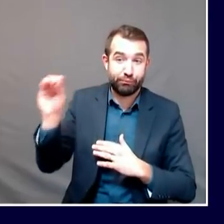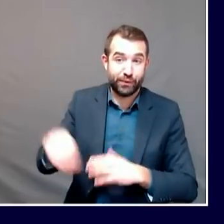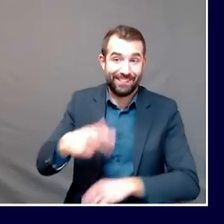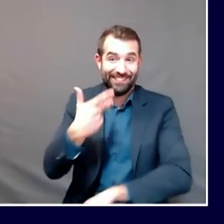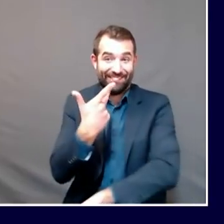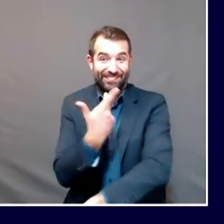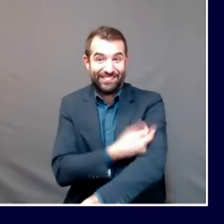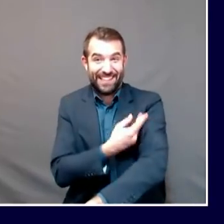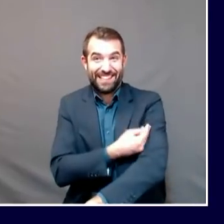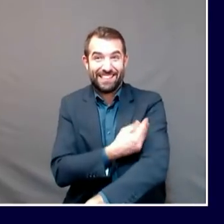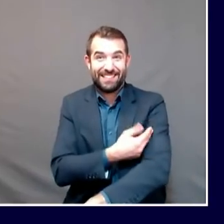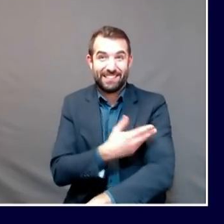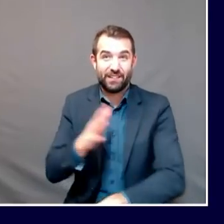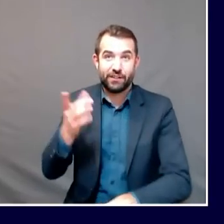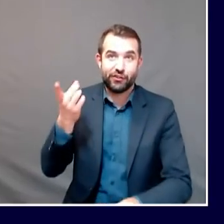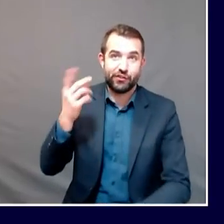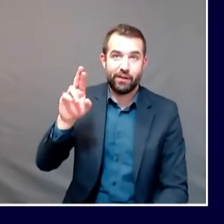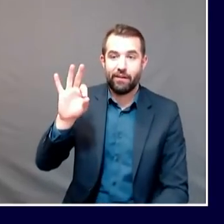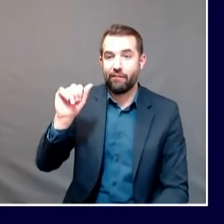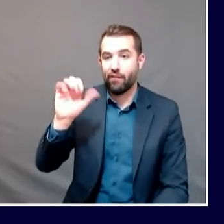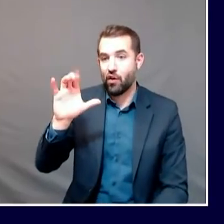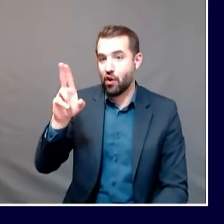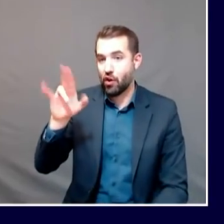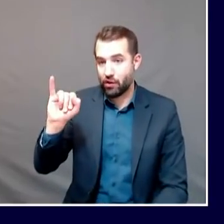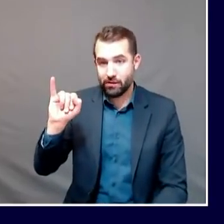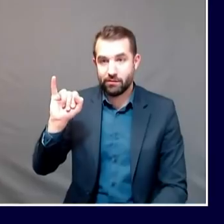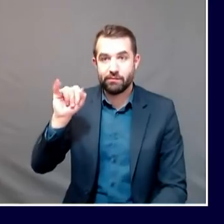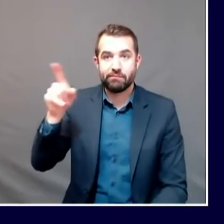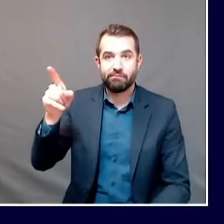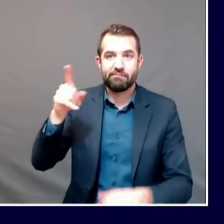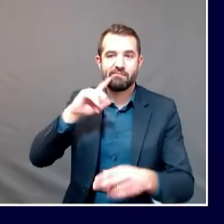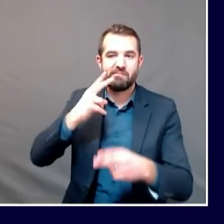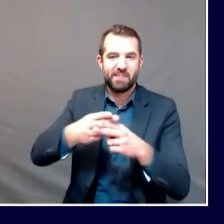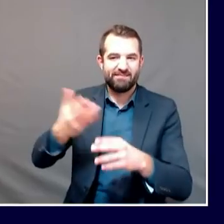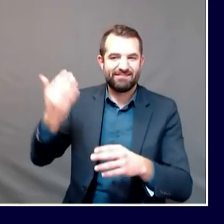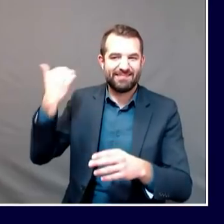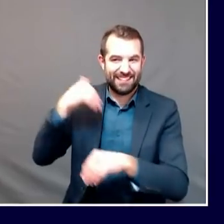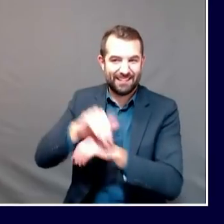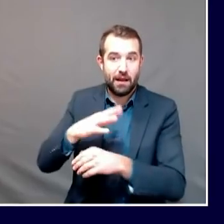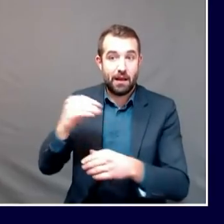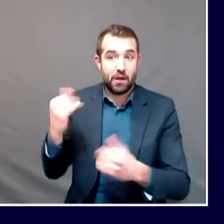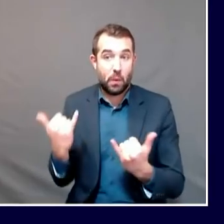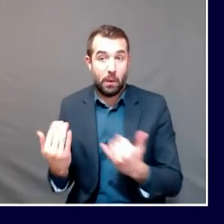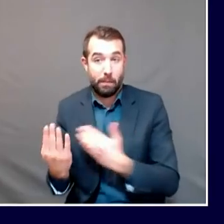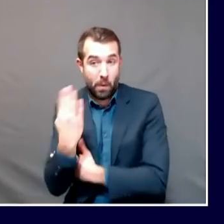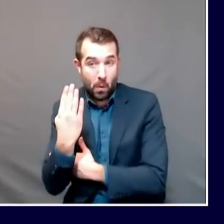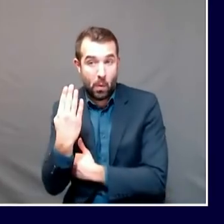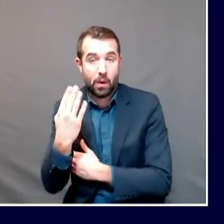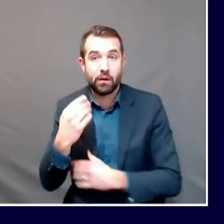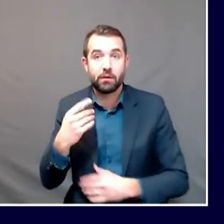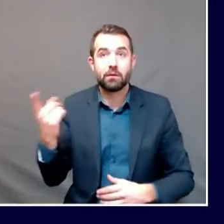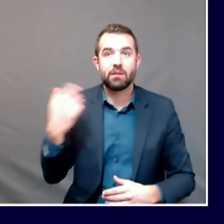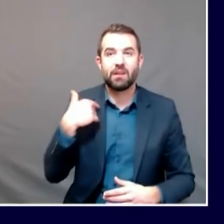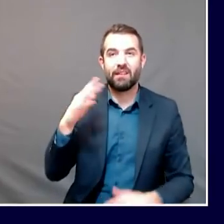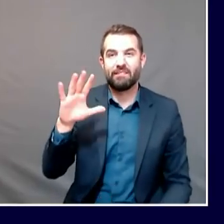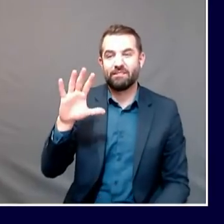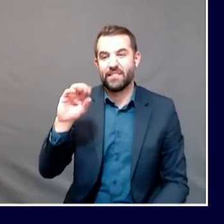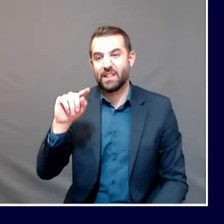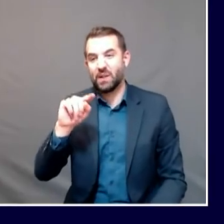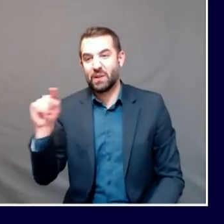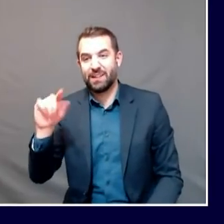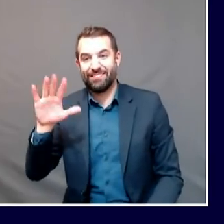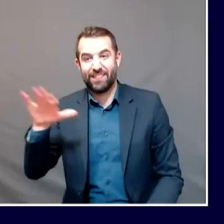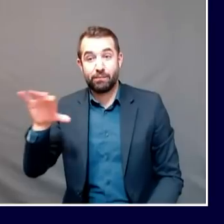about last night and this morning. Other models have it at a little bit higher. The vaccine rate goes up and up and up. We